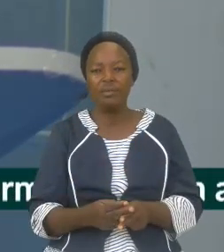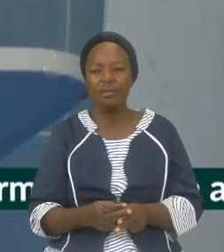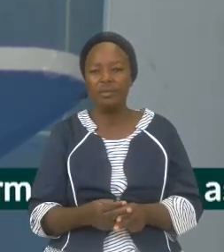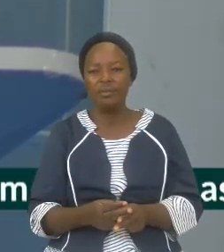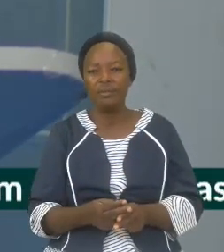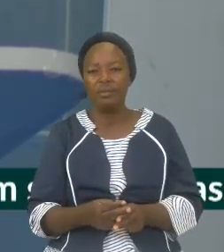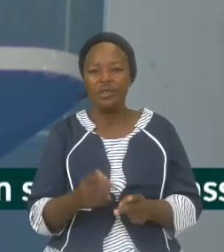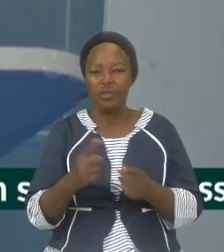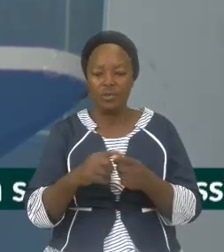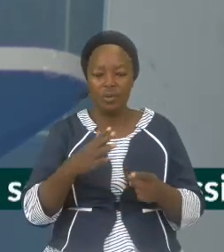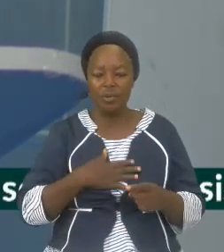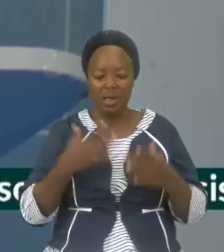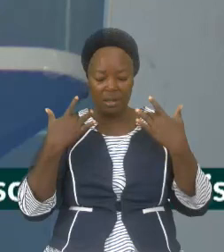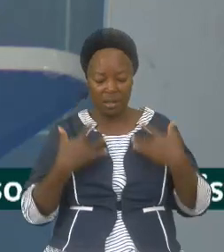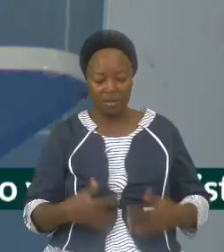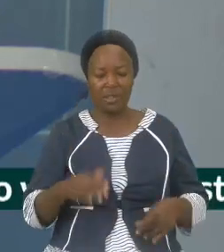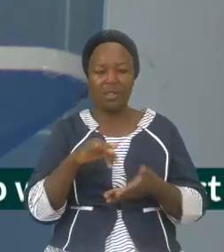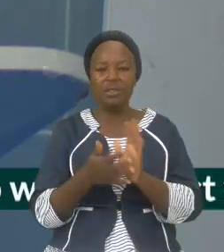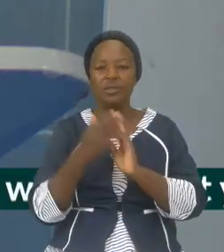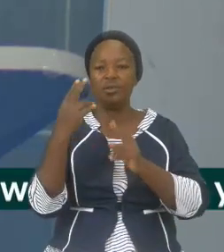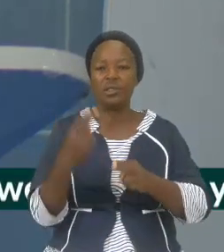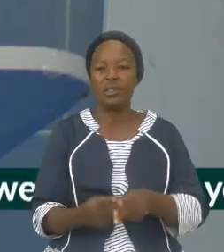to my disappointments.